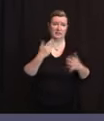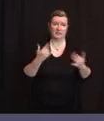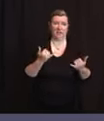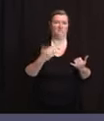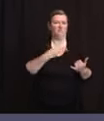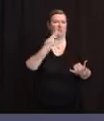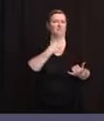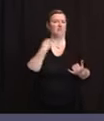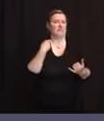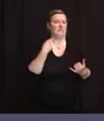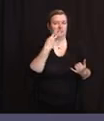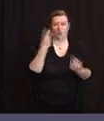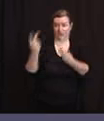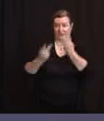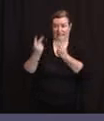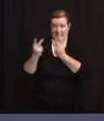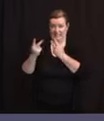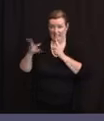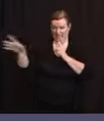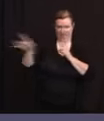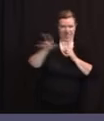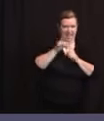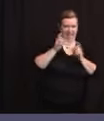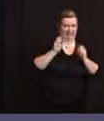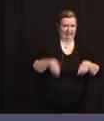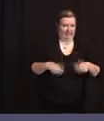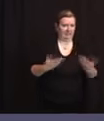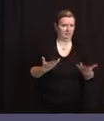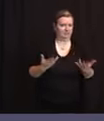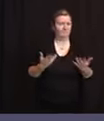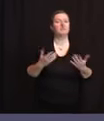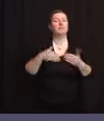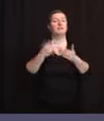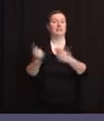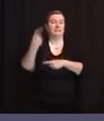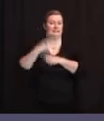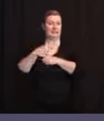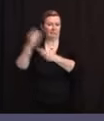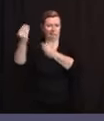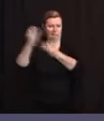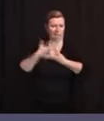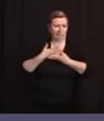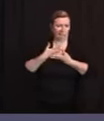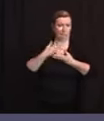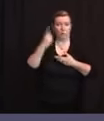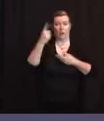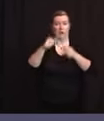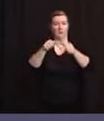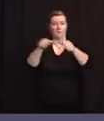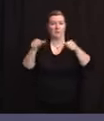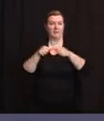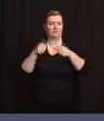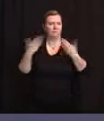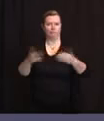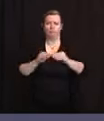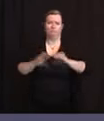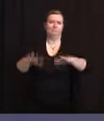day, we were notified of our first outbreak in a long-term care